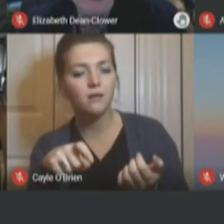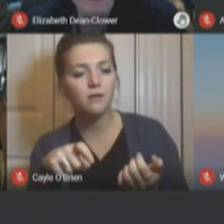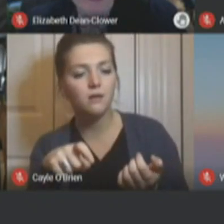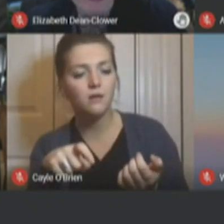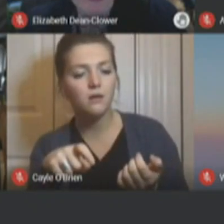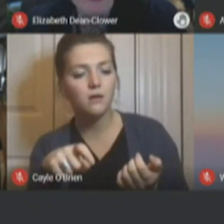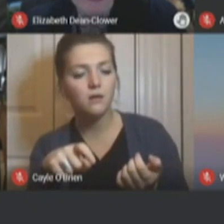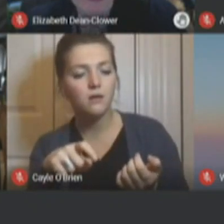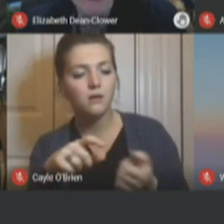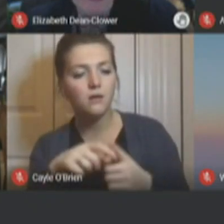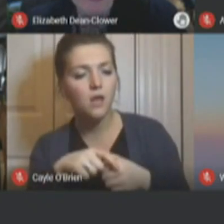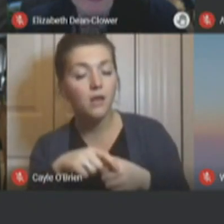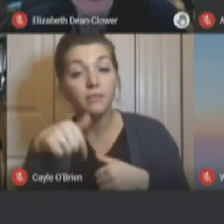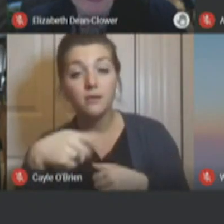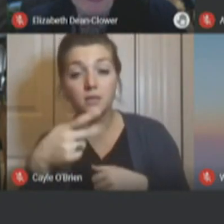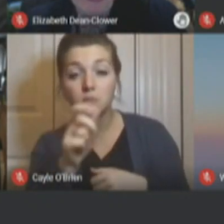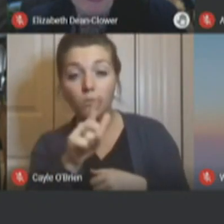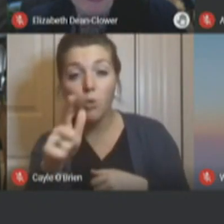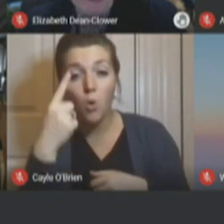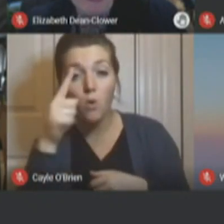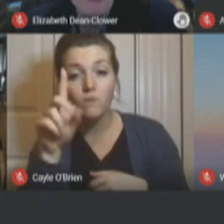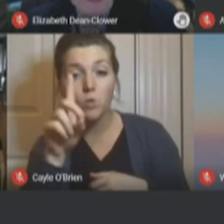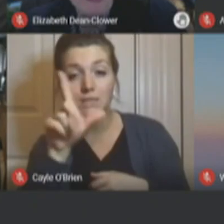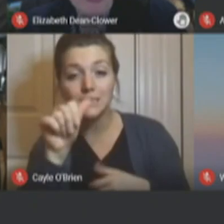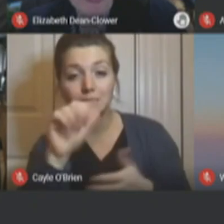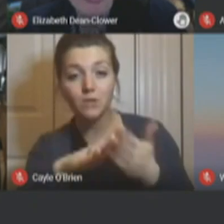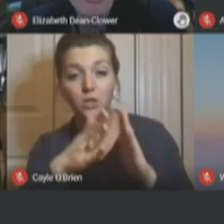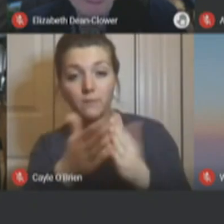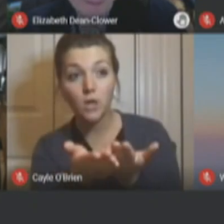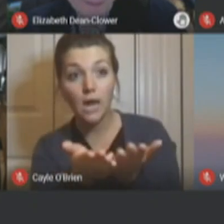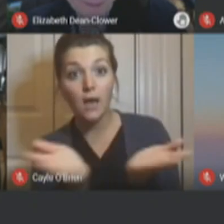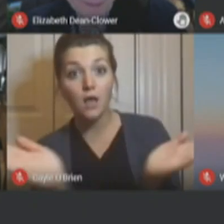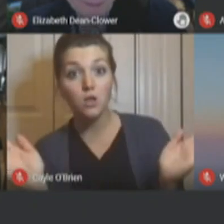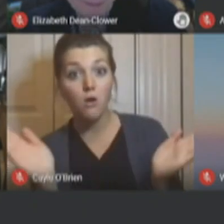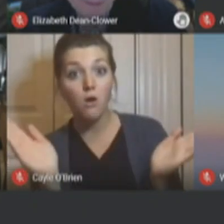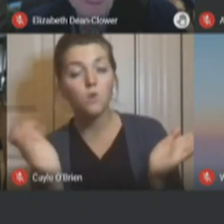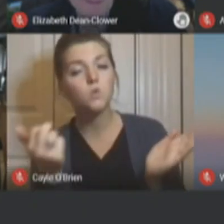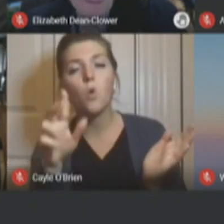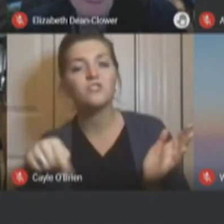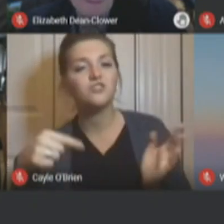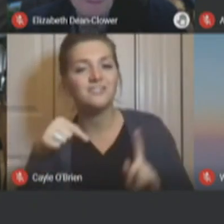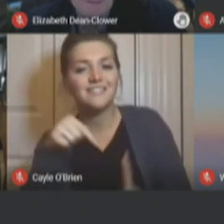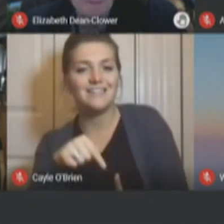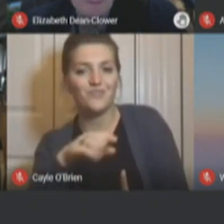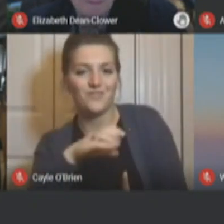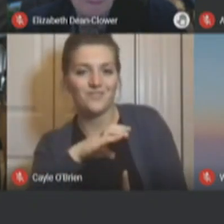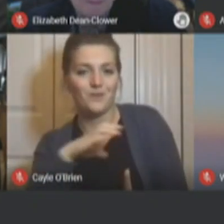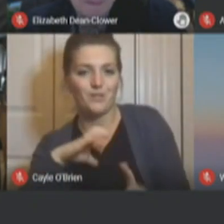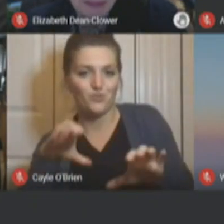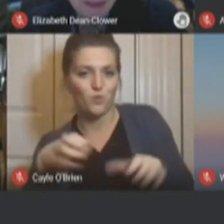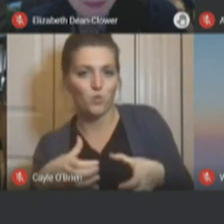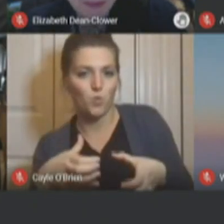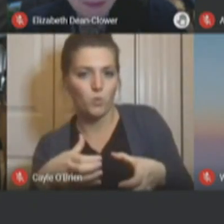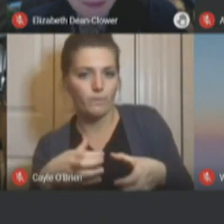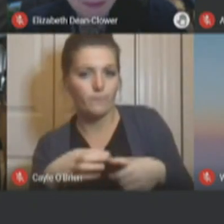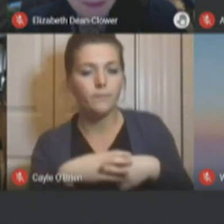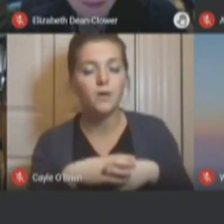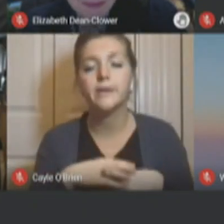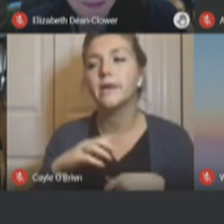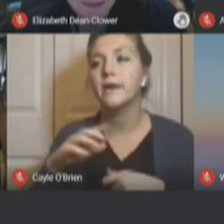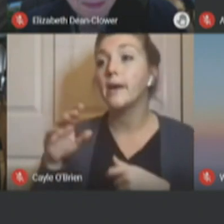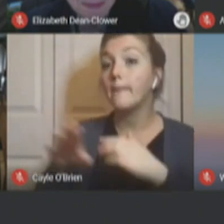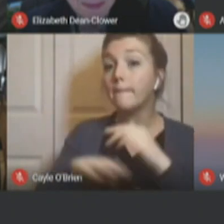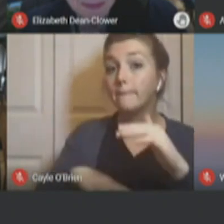is this the poll for the disability community at large, or just for the commission to start with? No, it's basically the questions